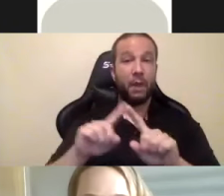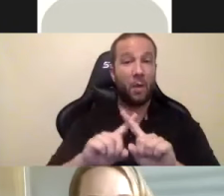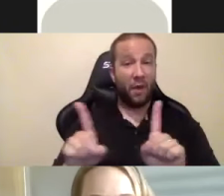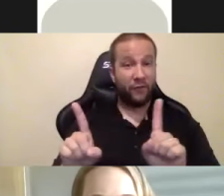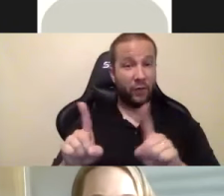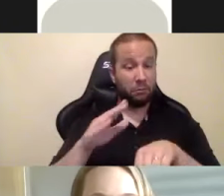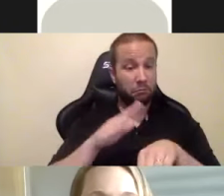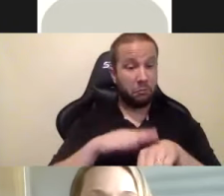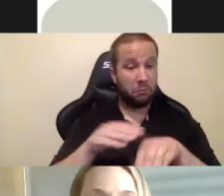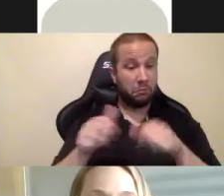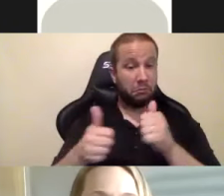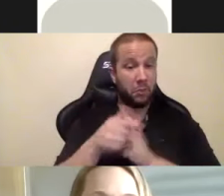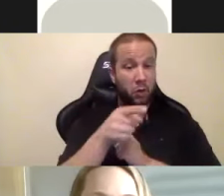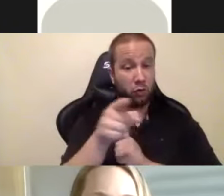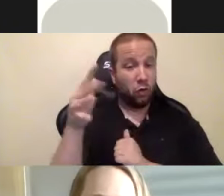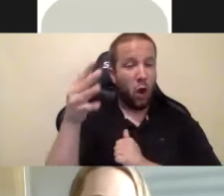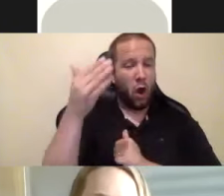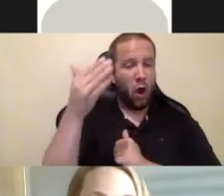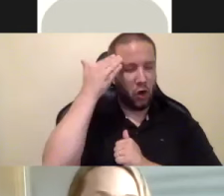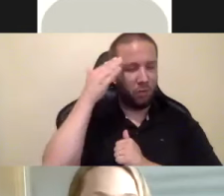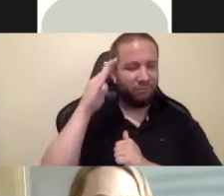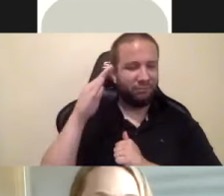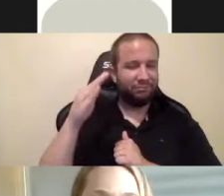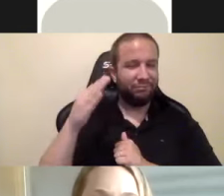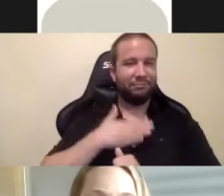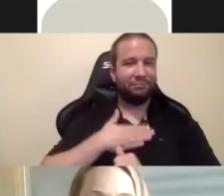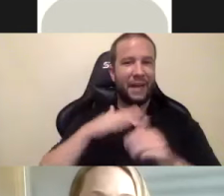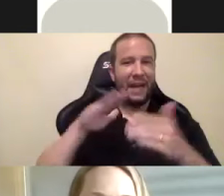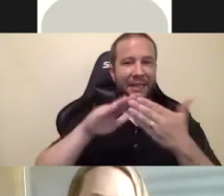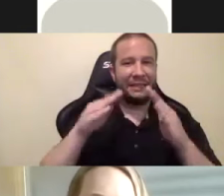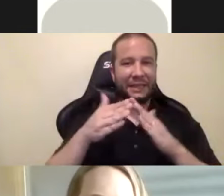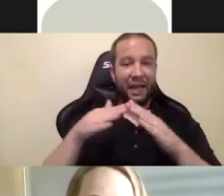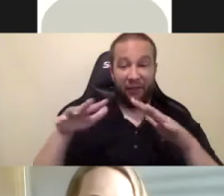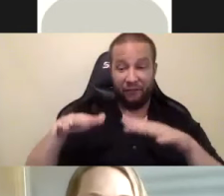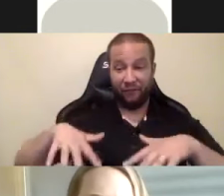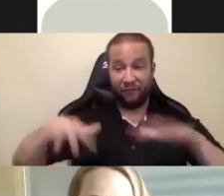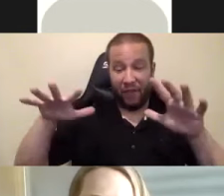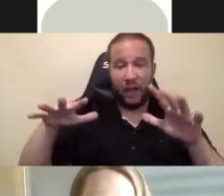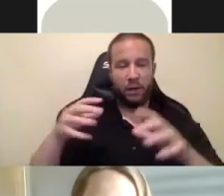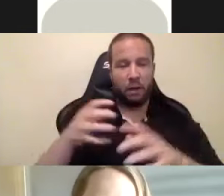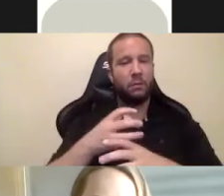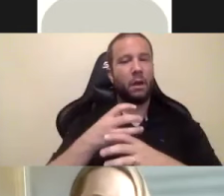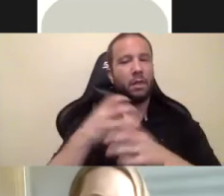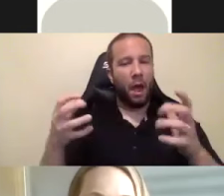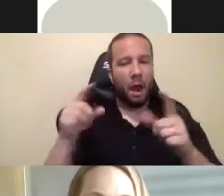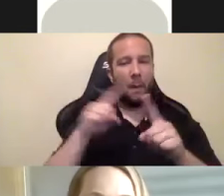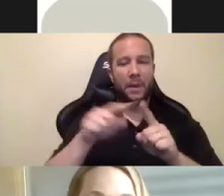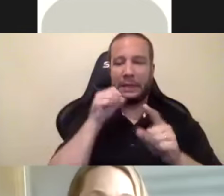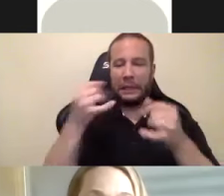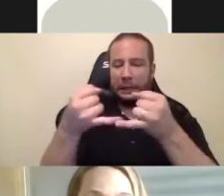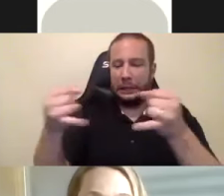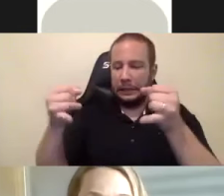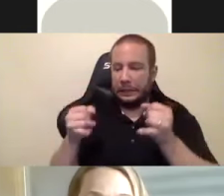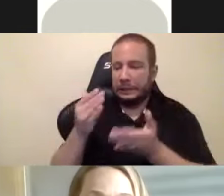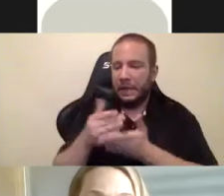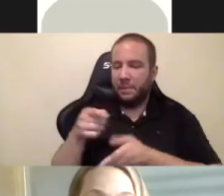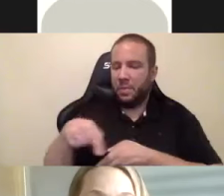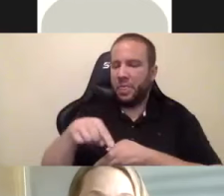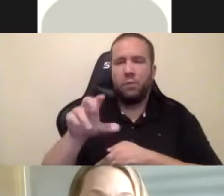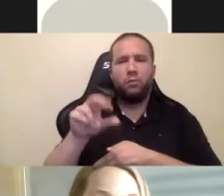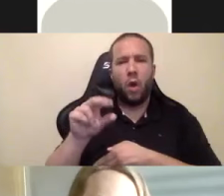as many of you know, resiliency and flooding doesn't stop at municipal borders. And sometimes the best